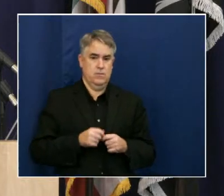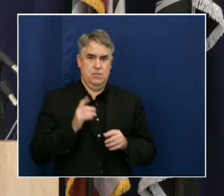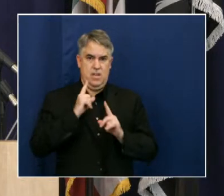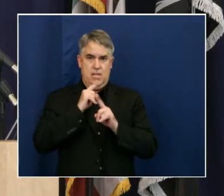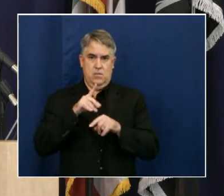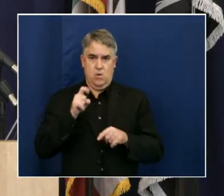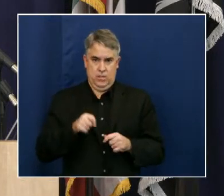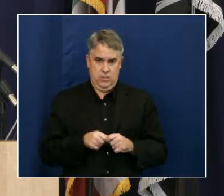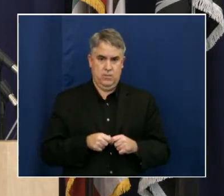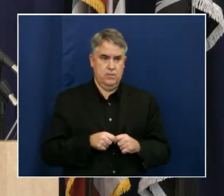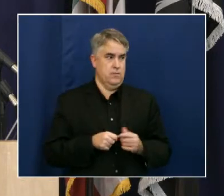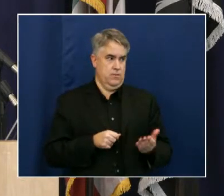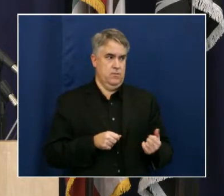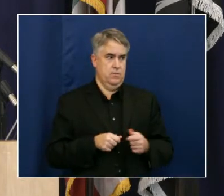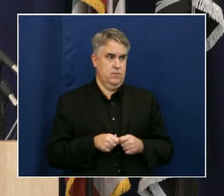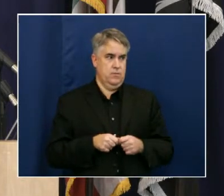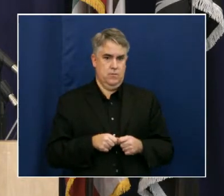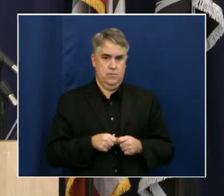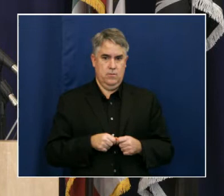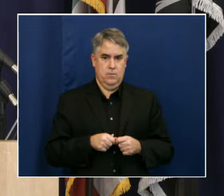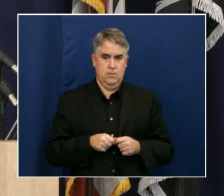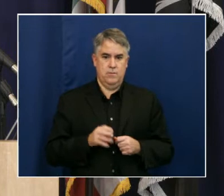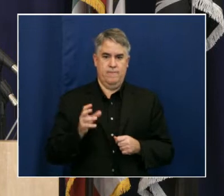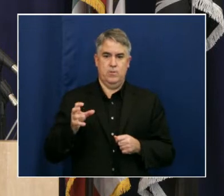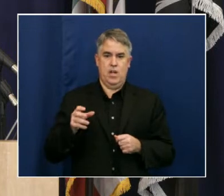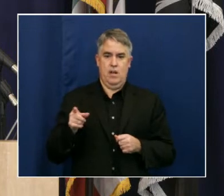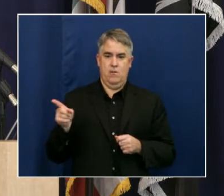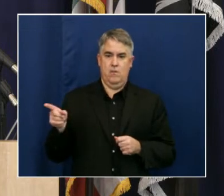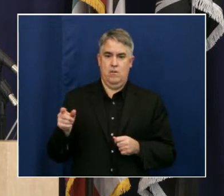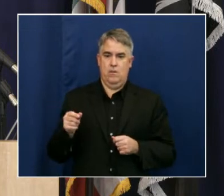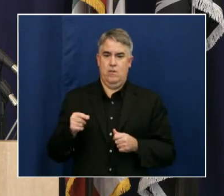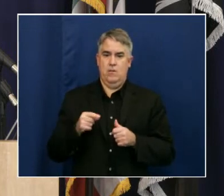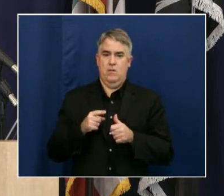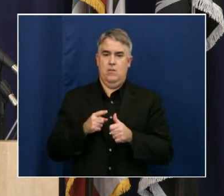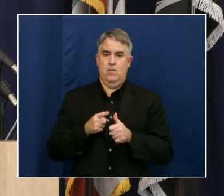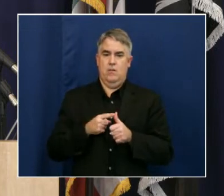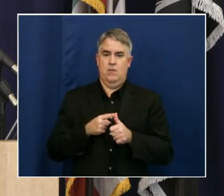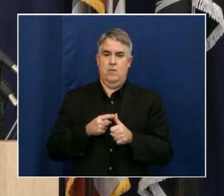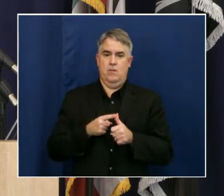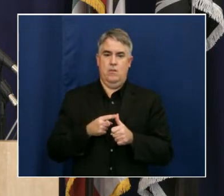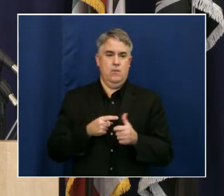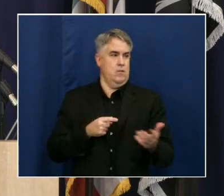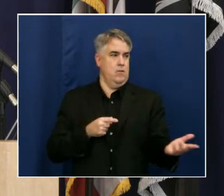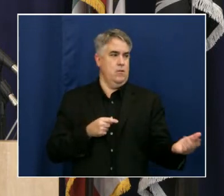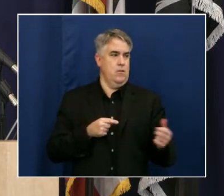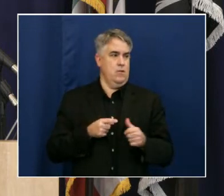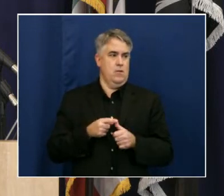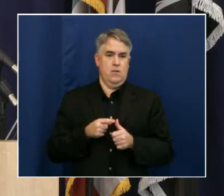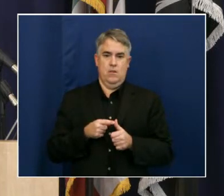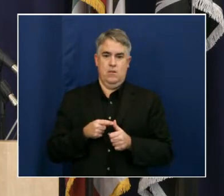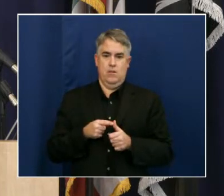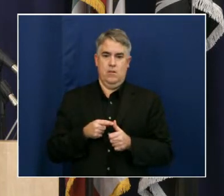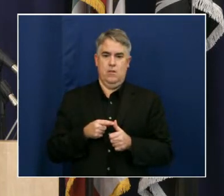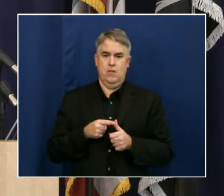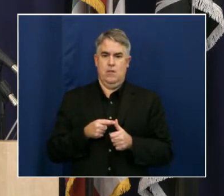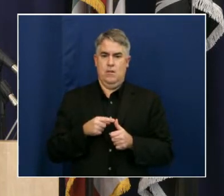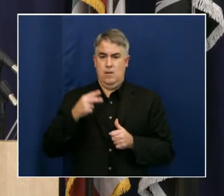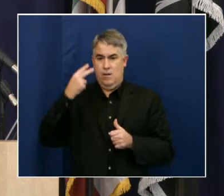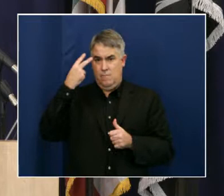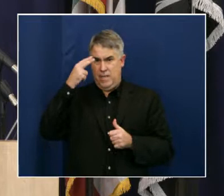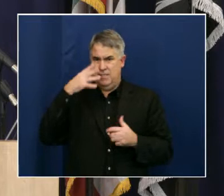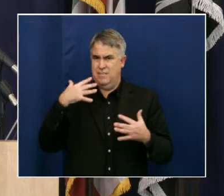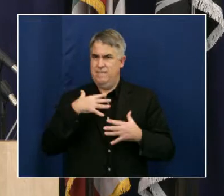Diego. She's asking several questions. The first one is, there's much fear and misinformation among the Latino community regarding